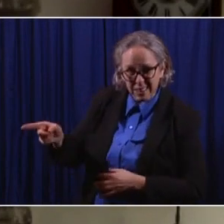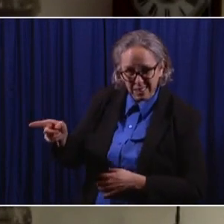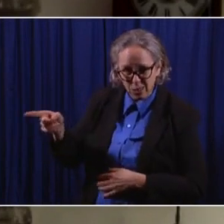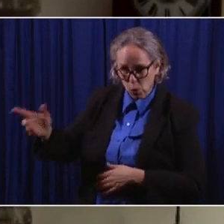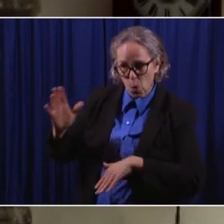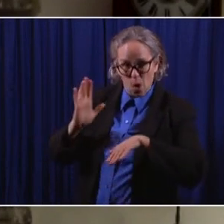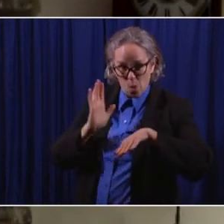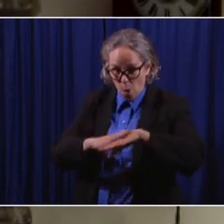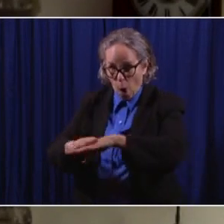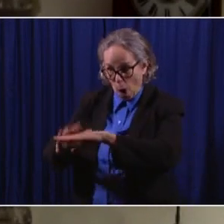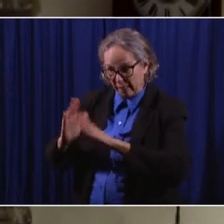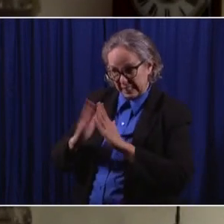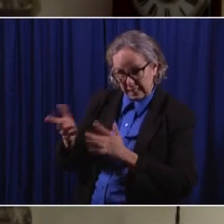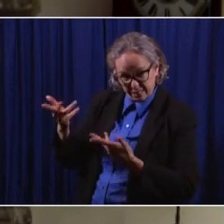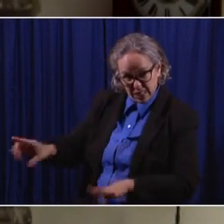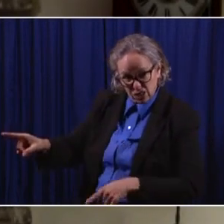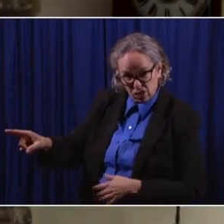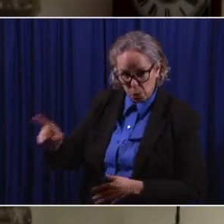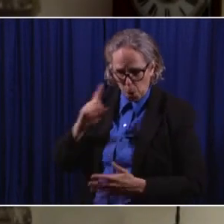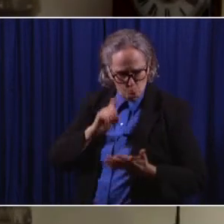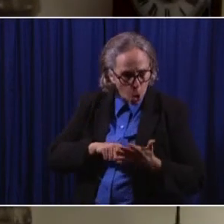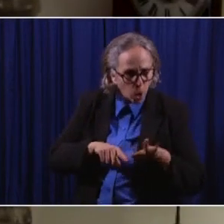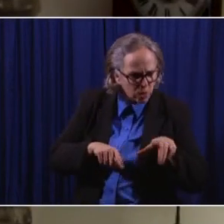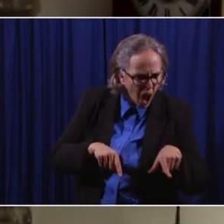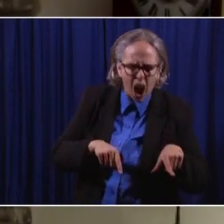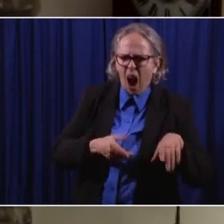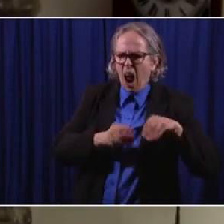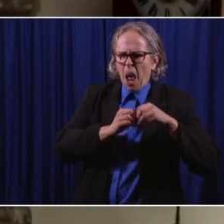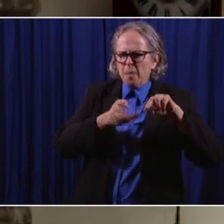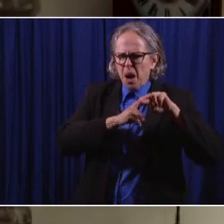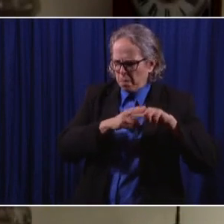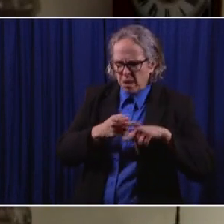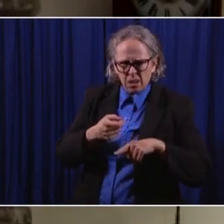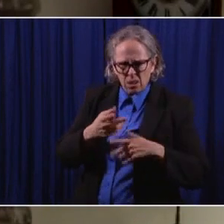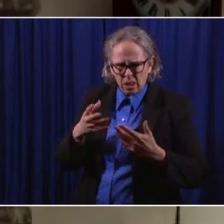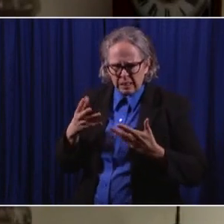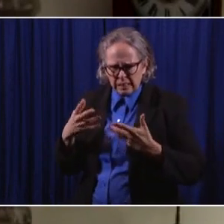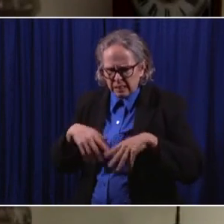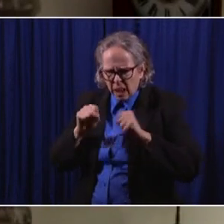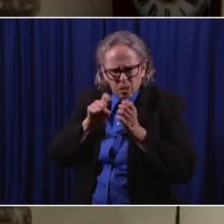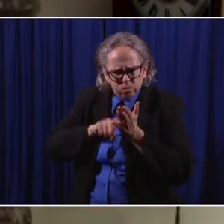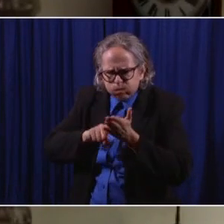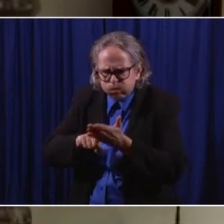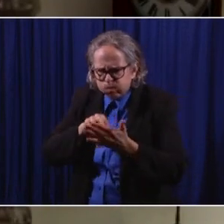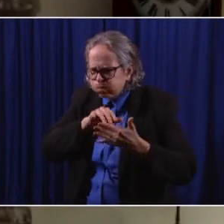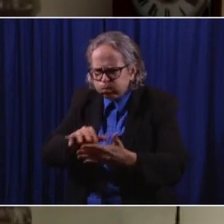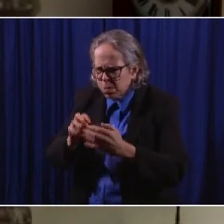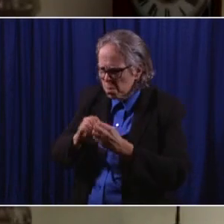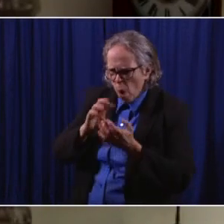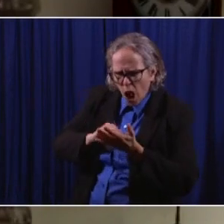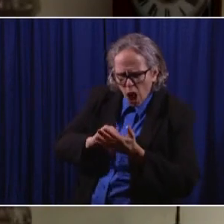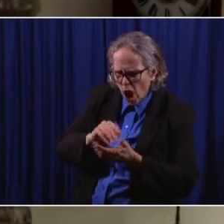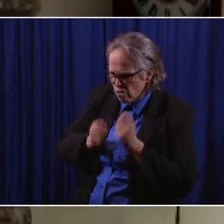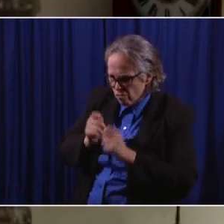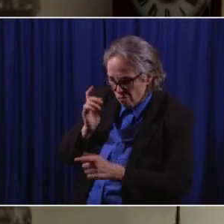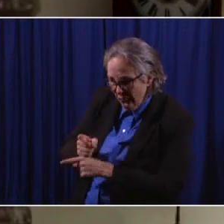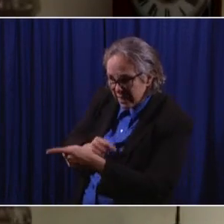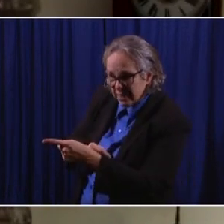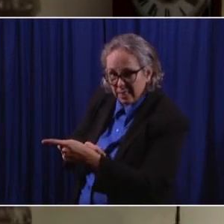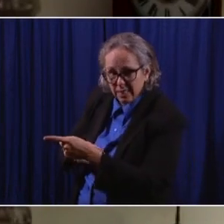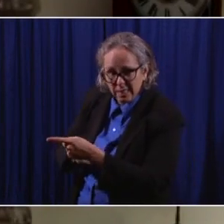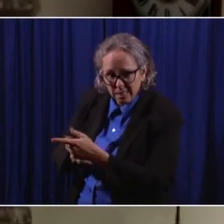or communities when you see something, but we're trying to learn some things as well. Can you talk a little bit about what we know, maybe what we don't know yet,